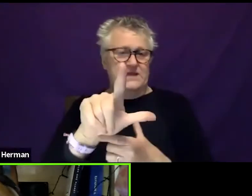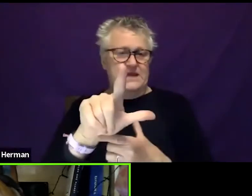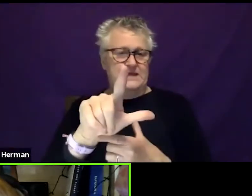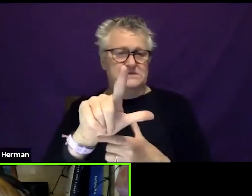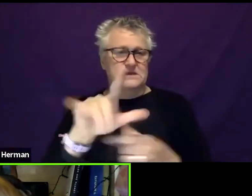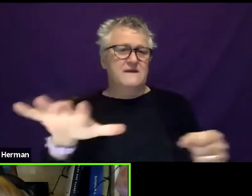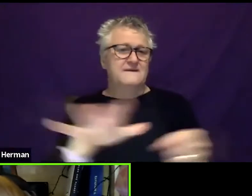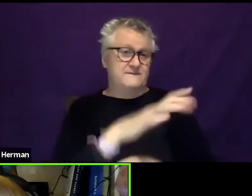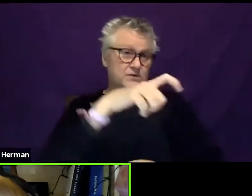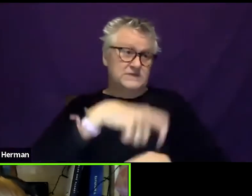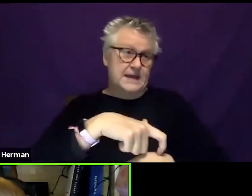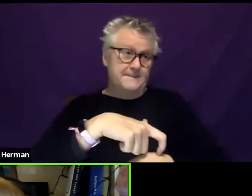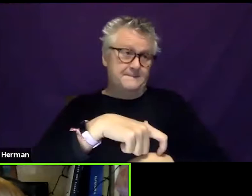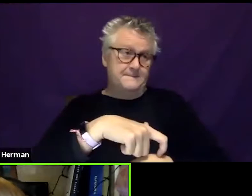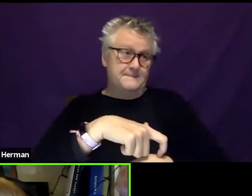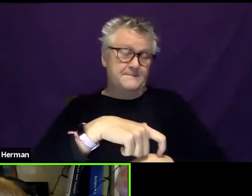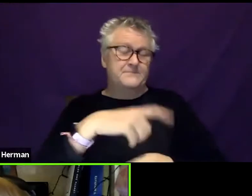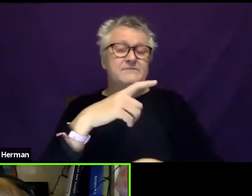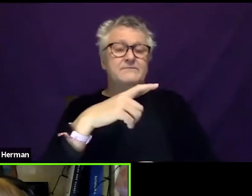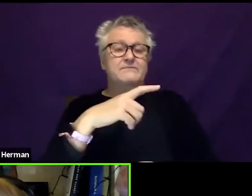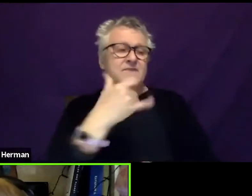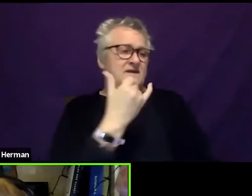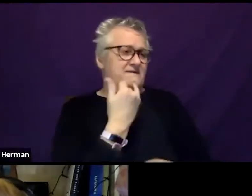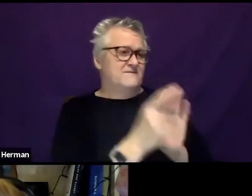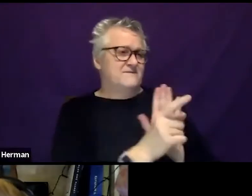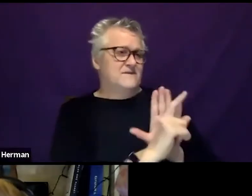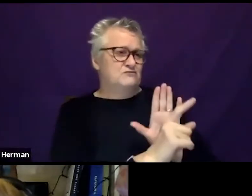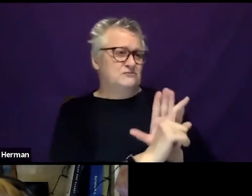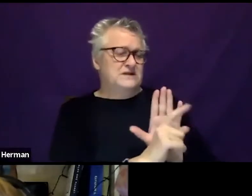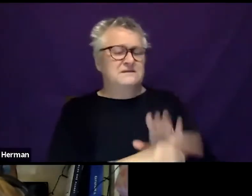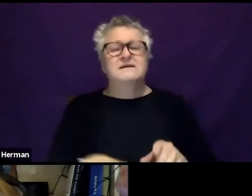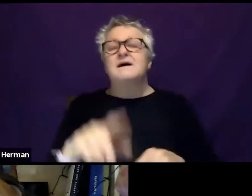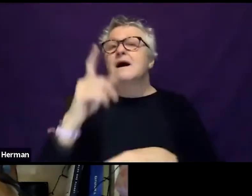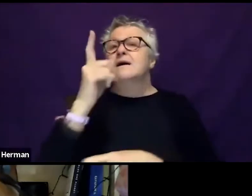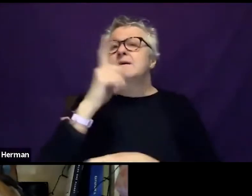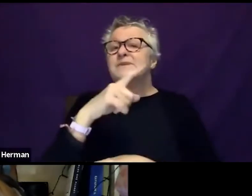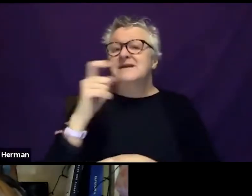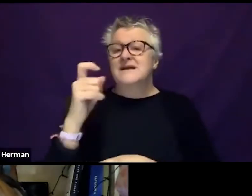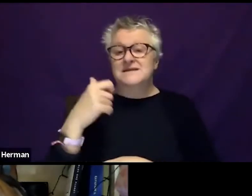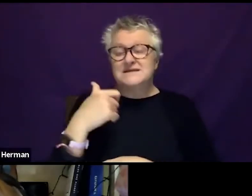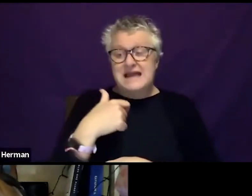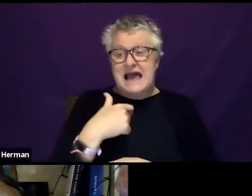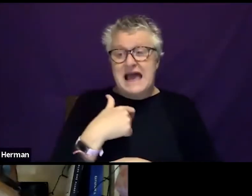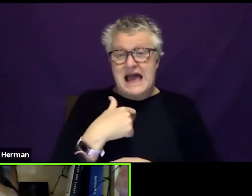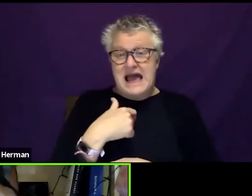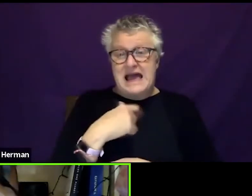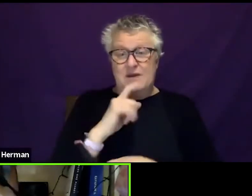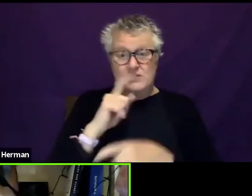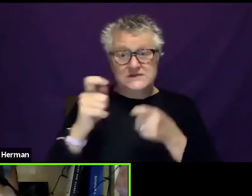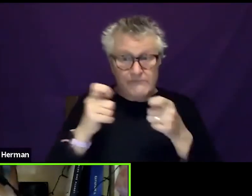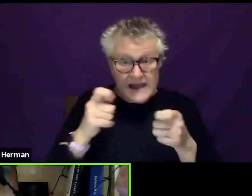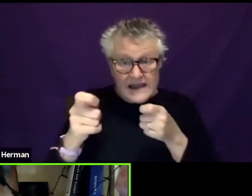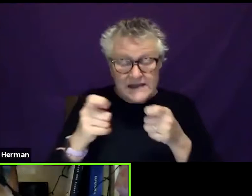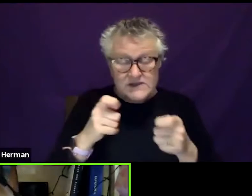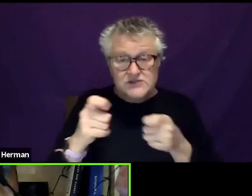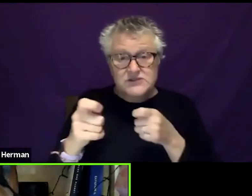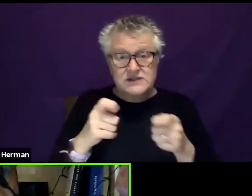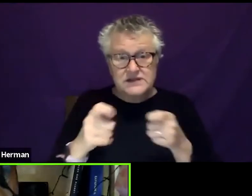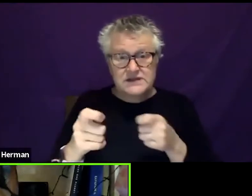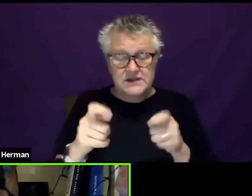because I was managing my activism alongside a full-time job.